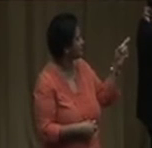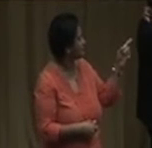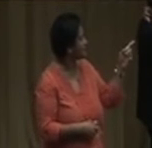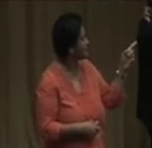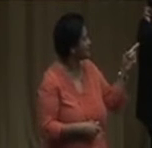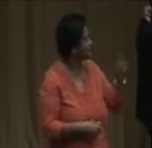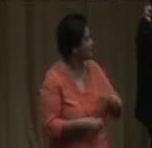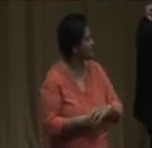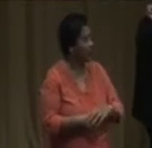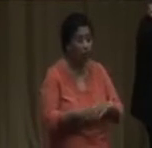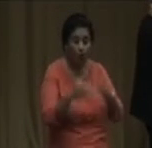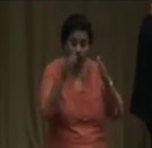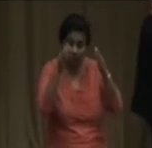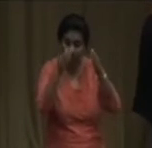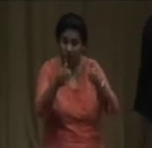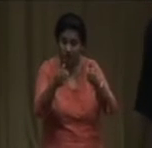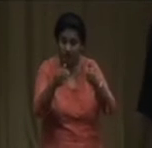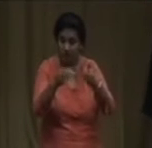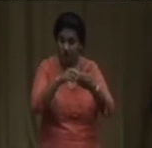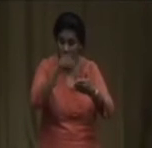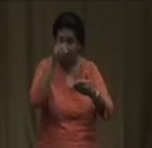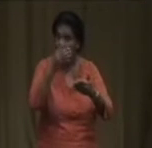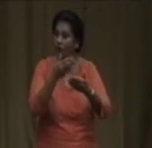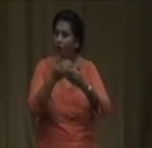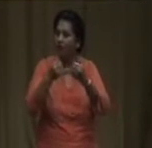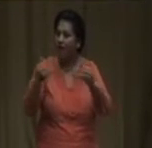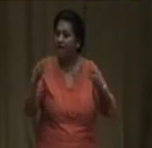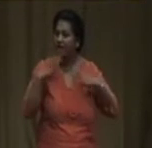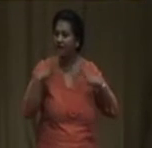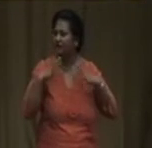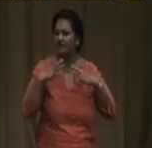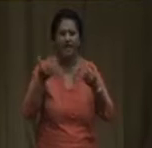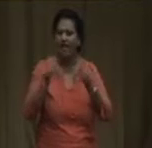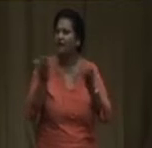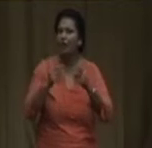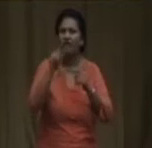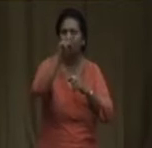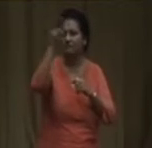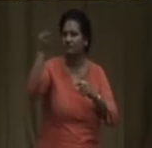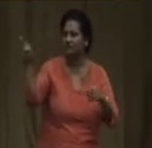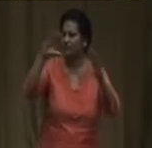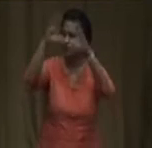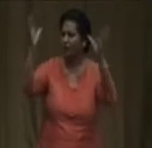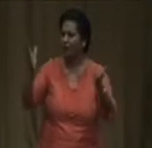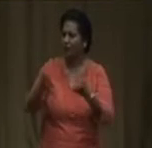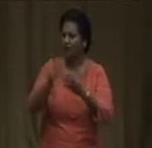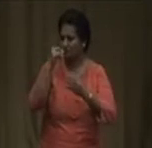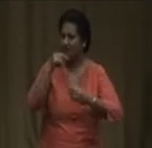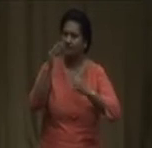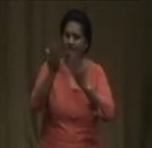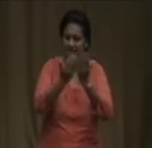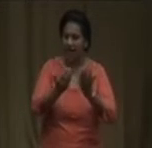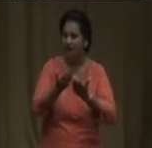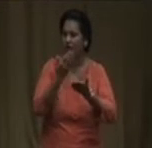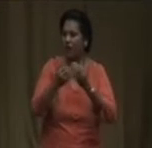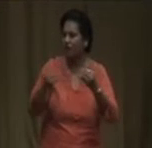a topic? Study online for free from anywhere in the world. Choose from a range of high-quality complete courses and